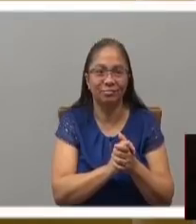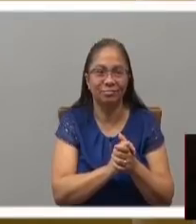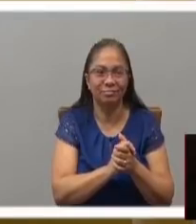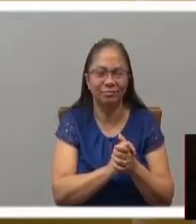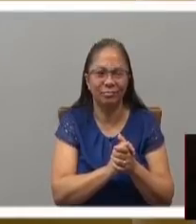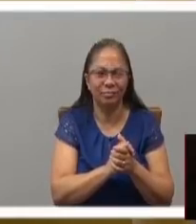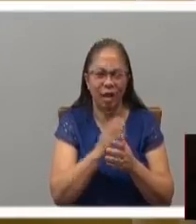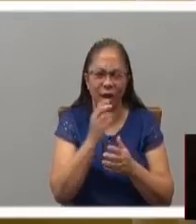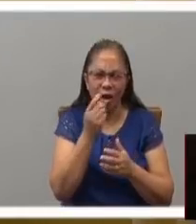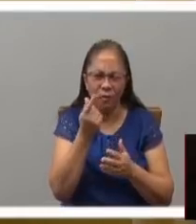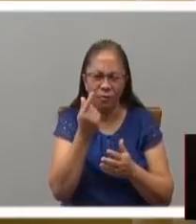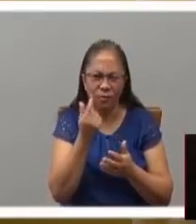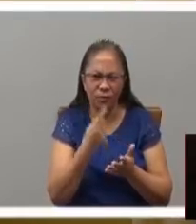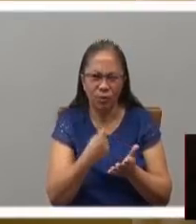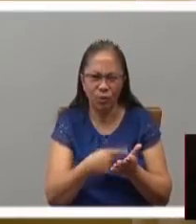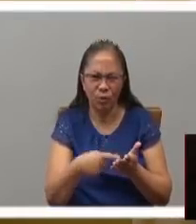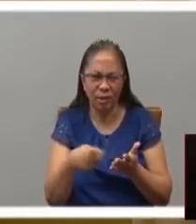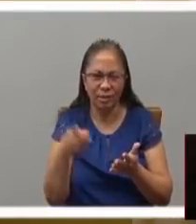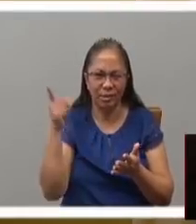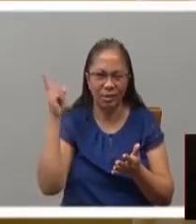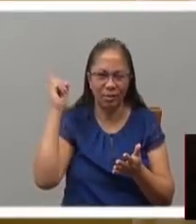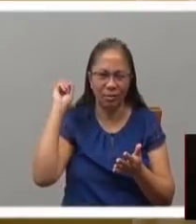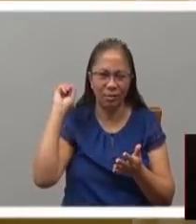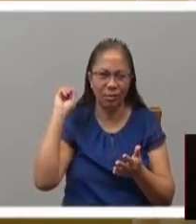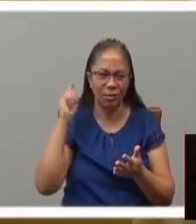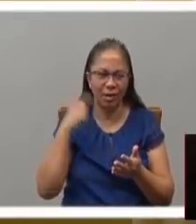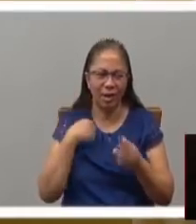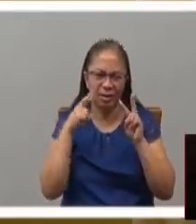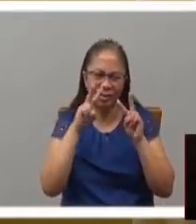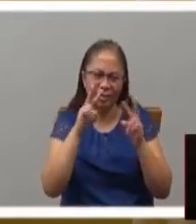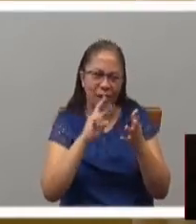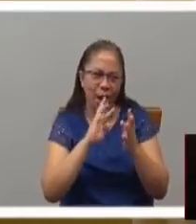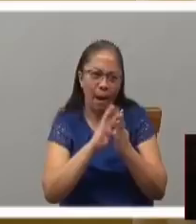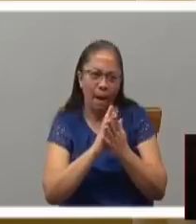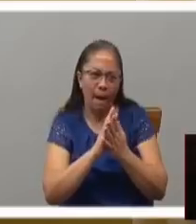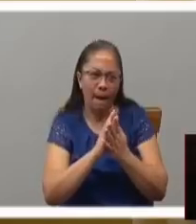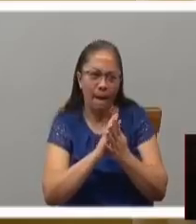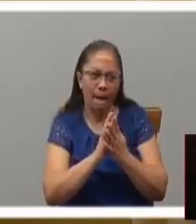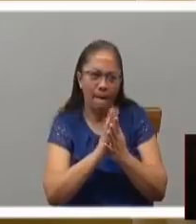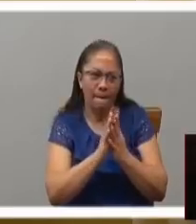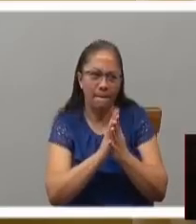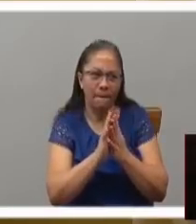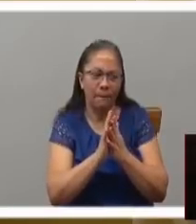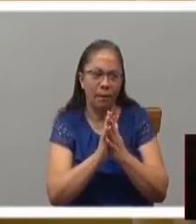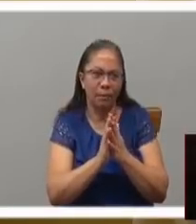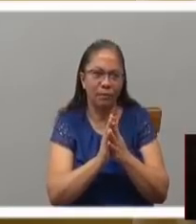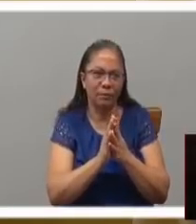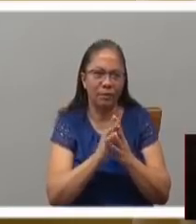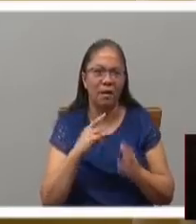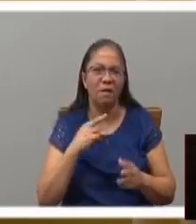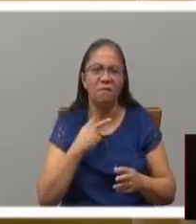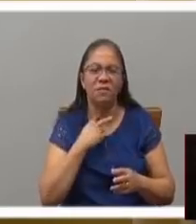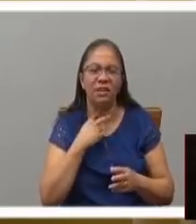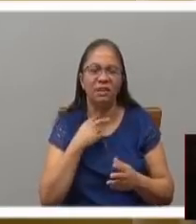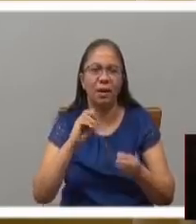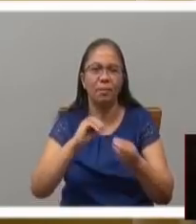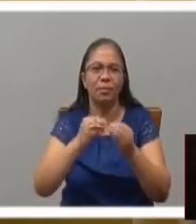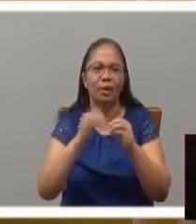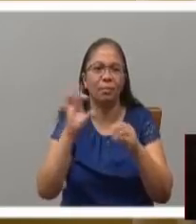A few weeks ago, I watched a movie on Netflix entitled Victim Number 8.